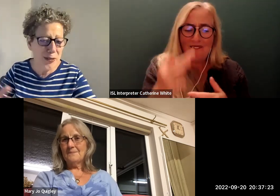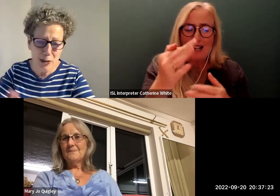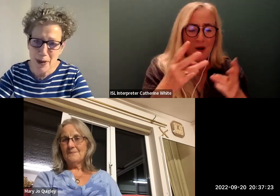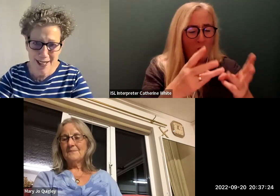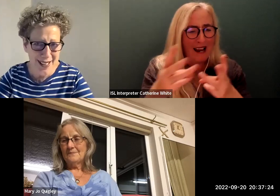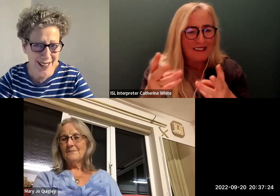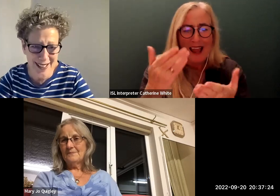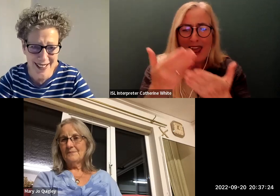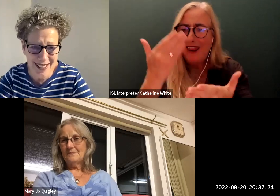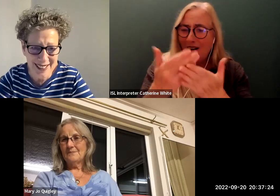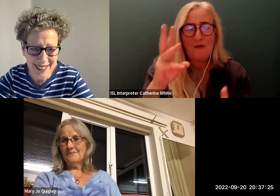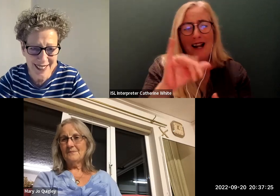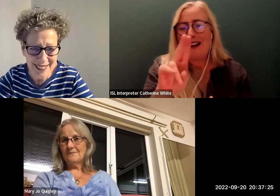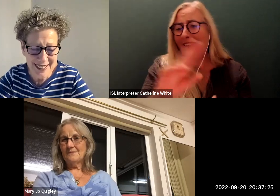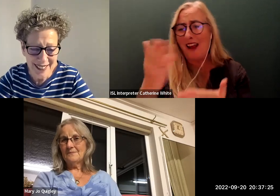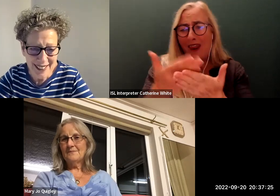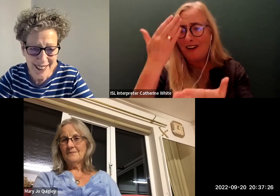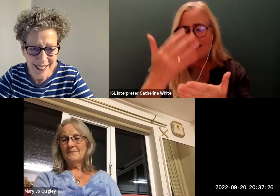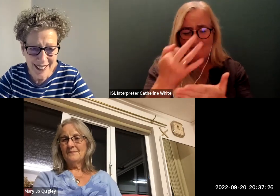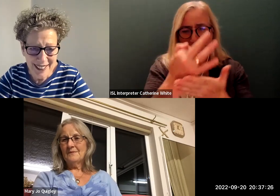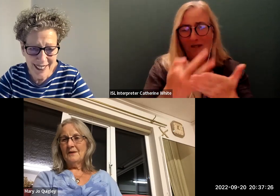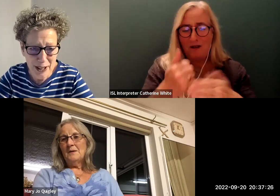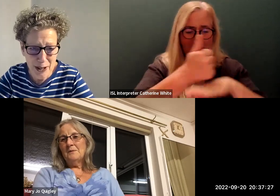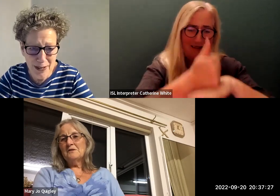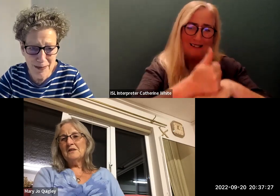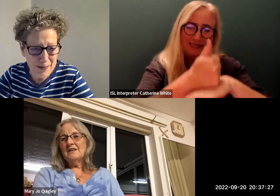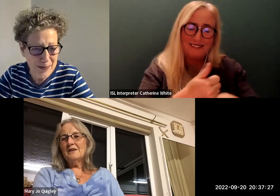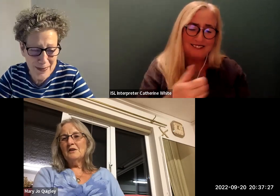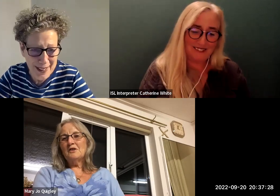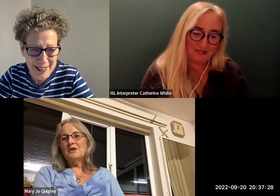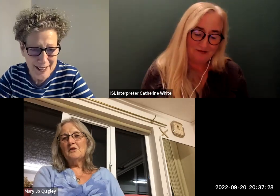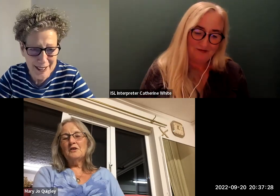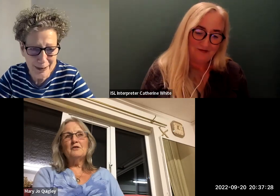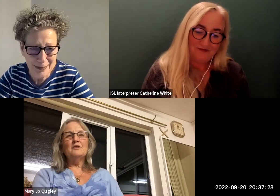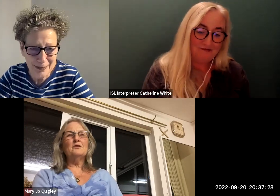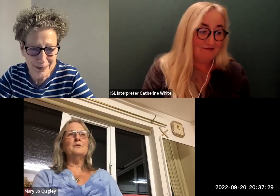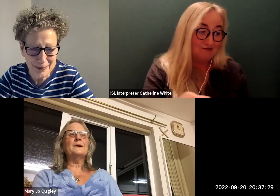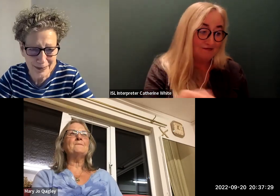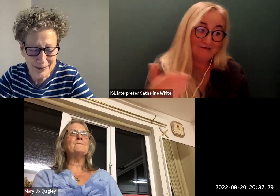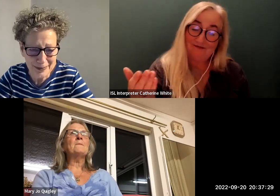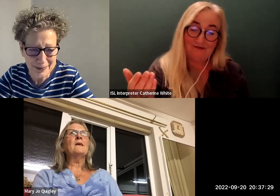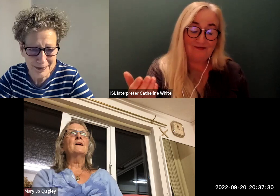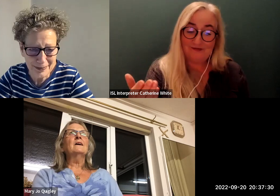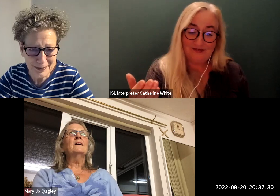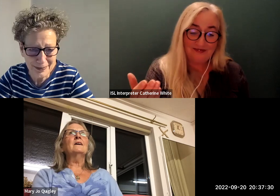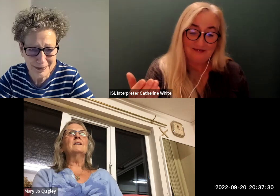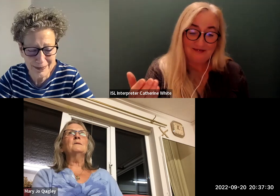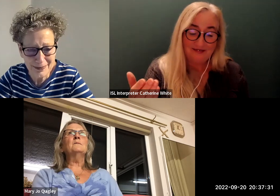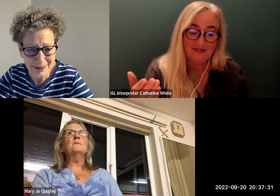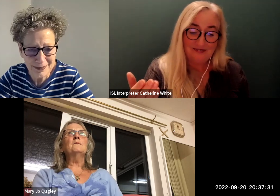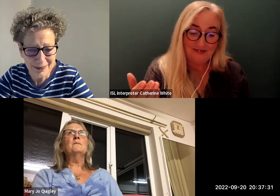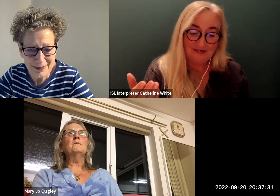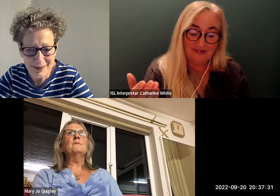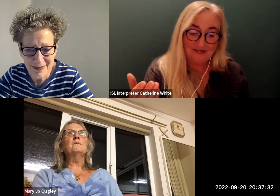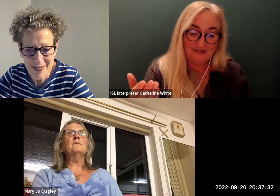learn Mm-hmm. a few basics. Mm-hmm. Mm-hmm. You know, But you see, look, you